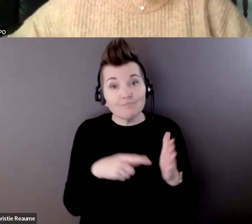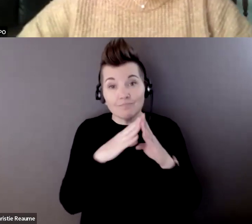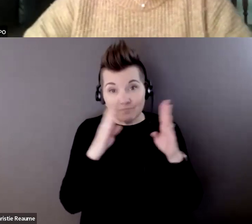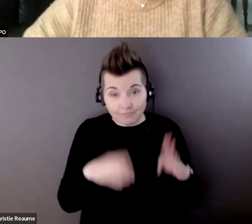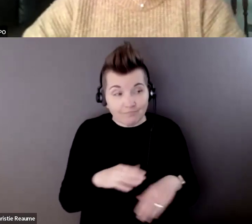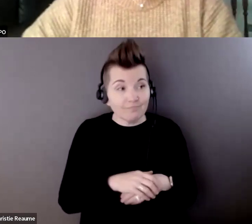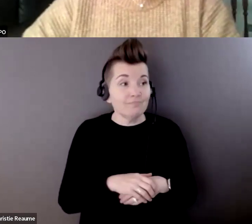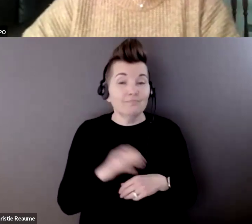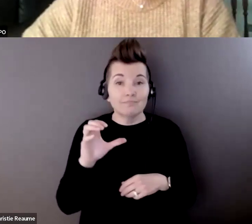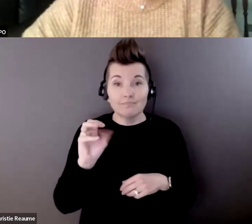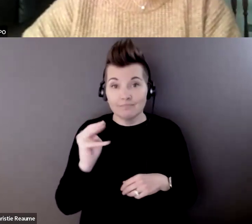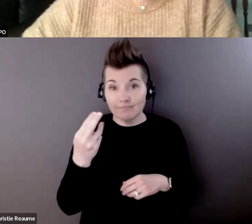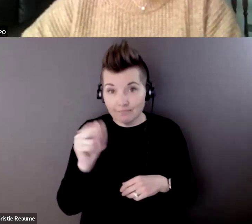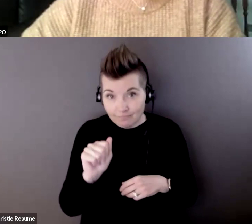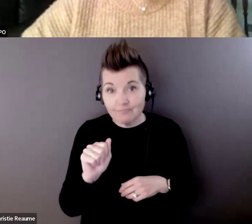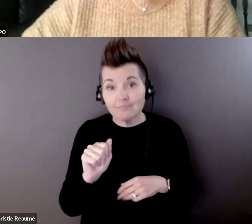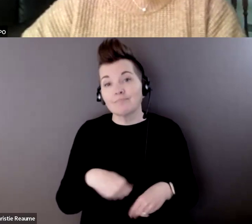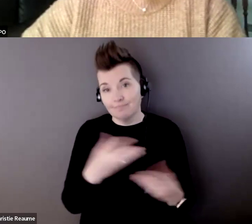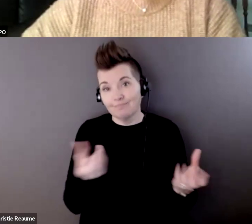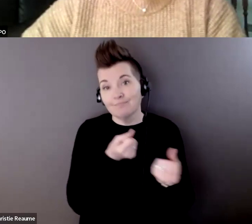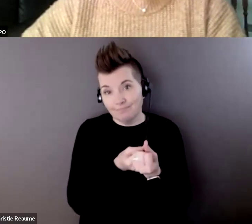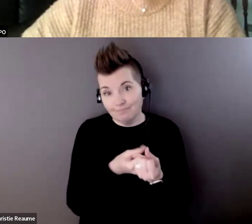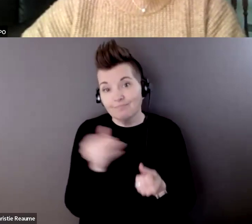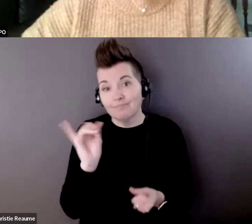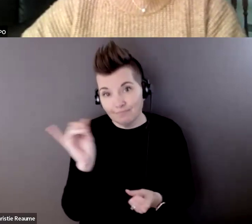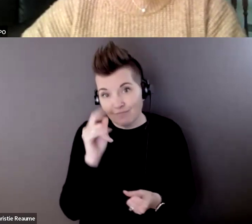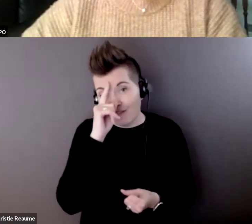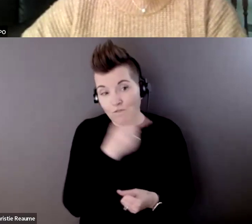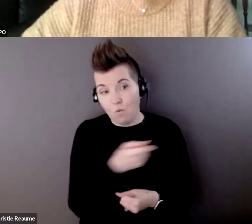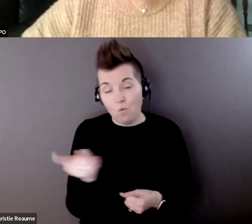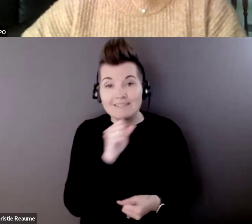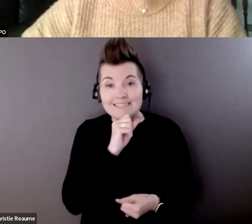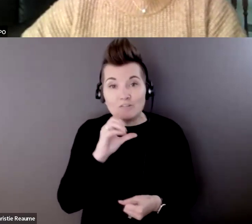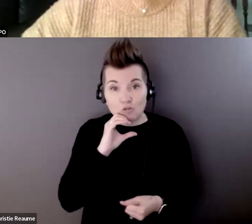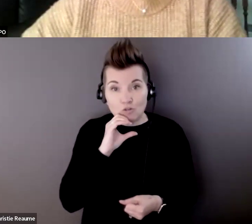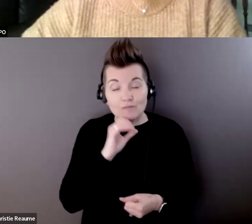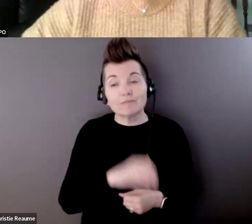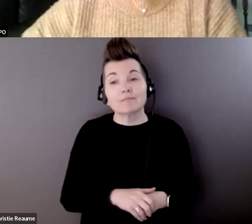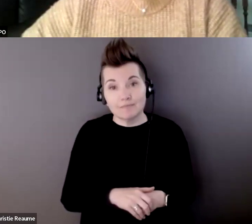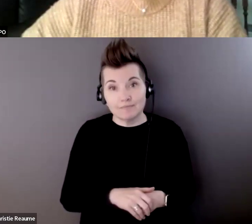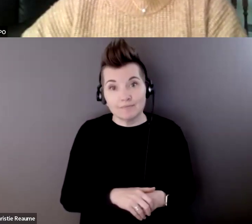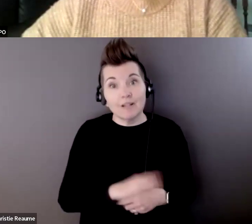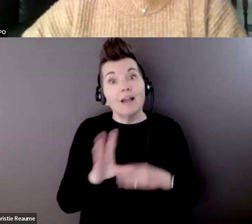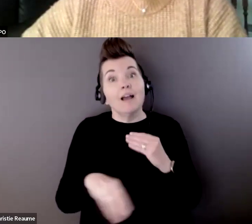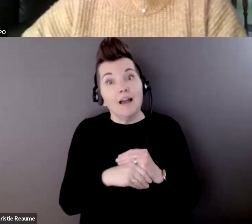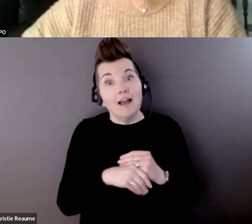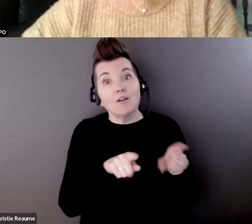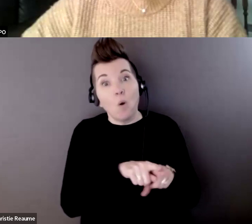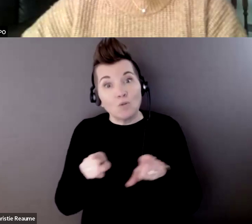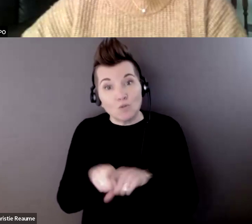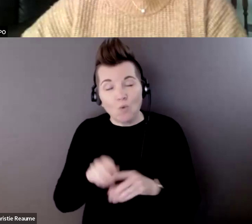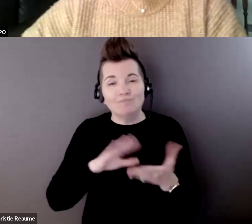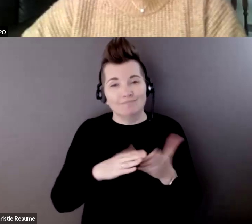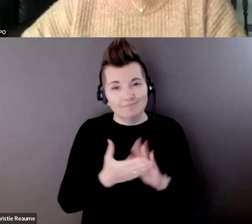Health that were able to provide that kind of support to the older adult, as well as the coordinated community response